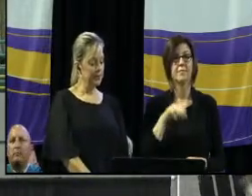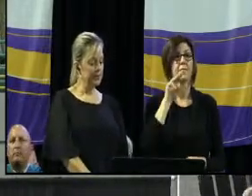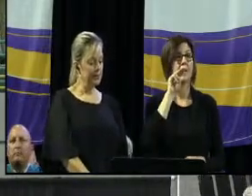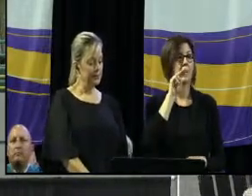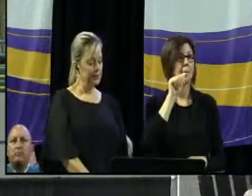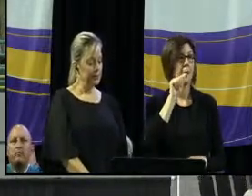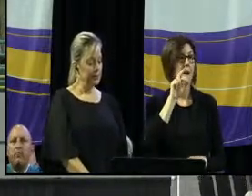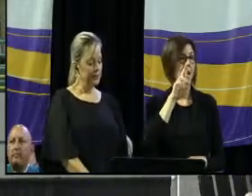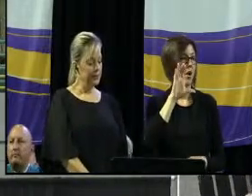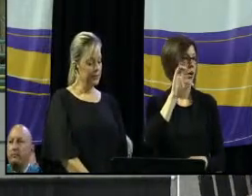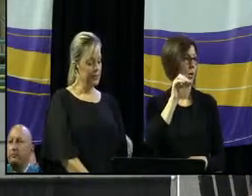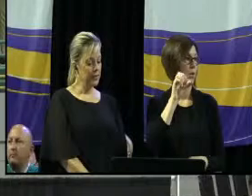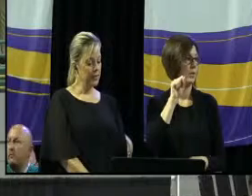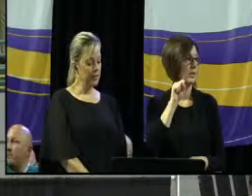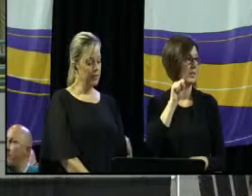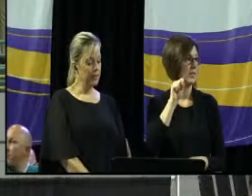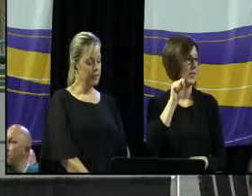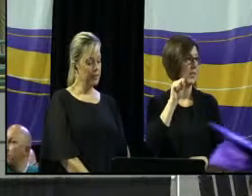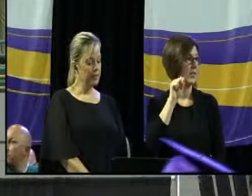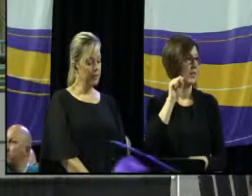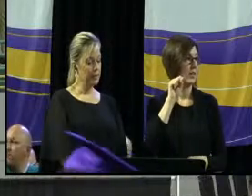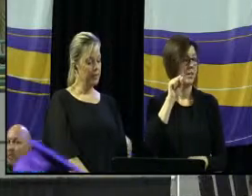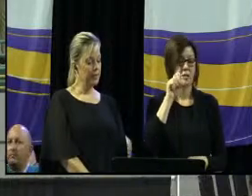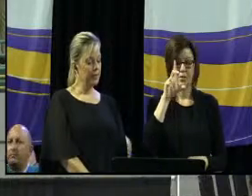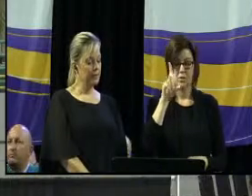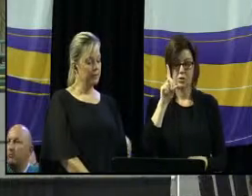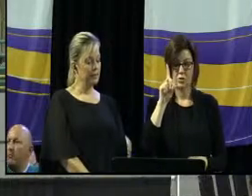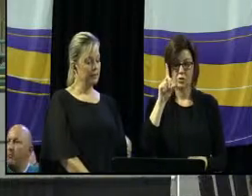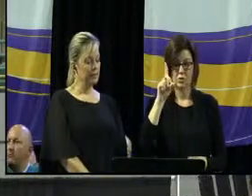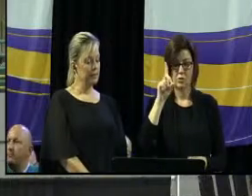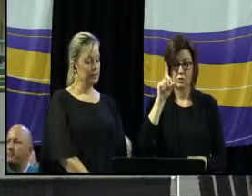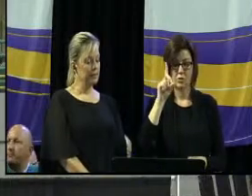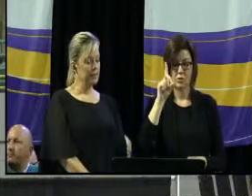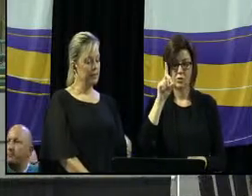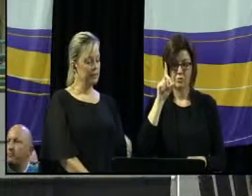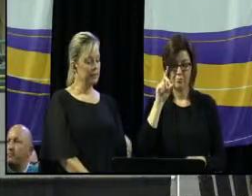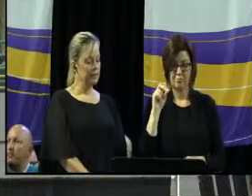Marcos Diego Estefano Dubon.